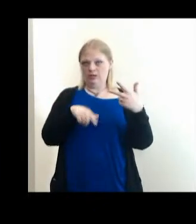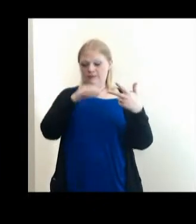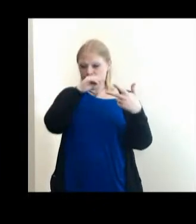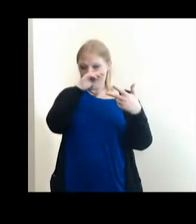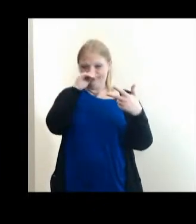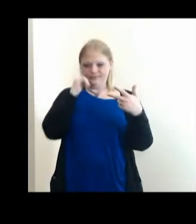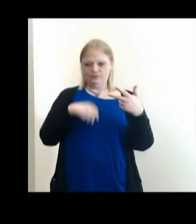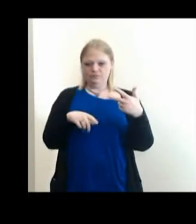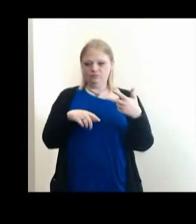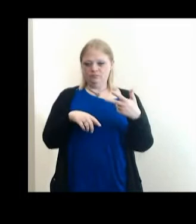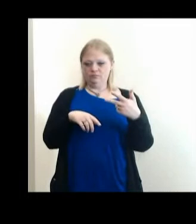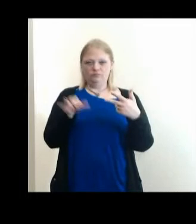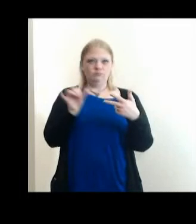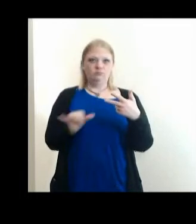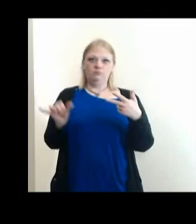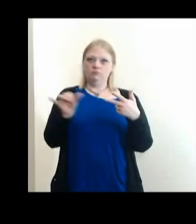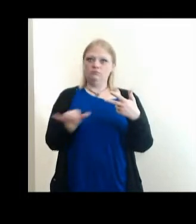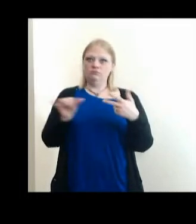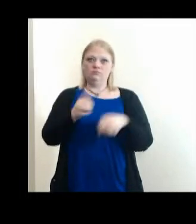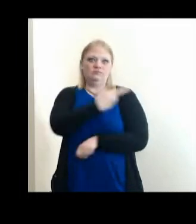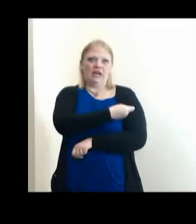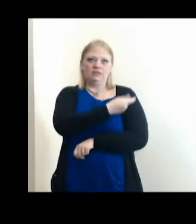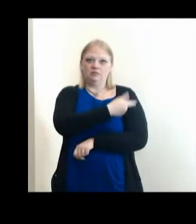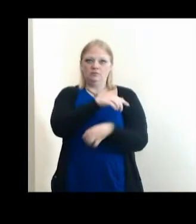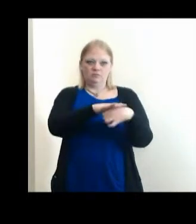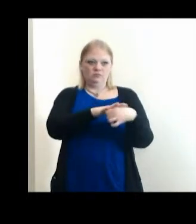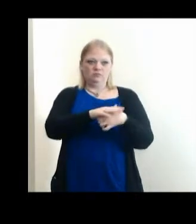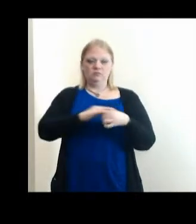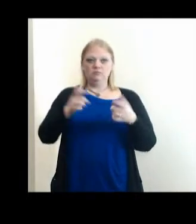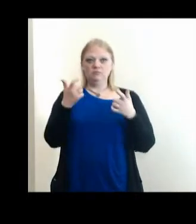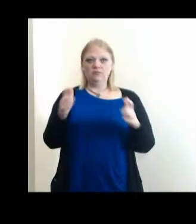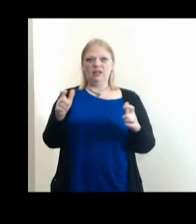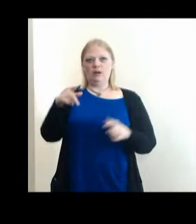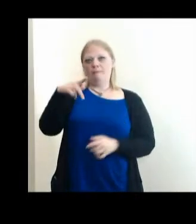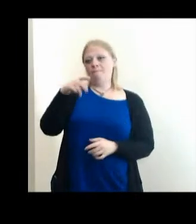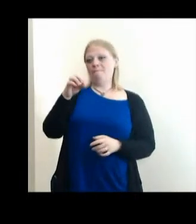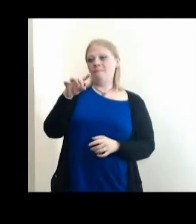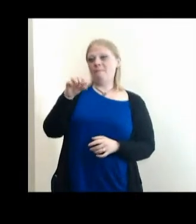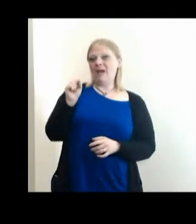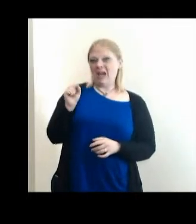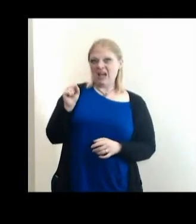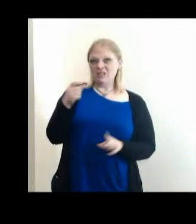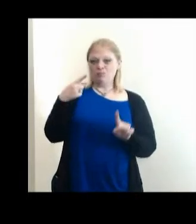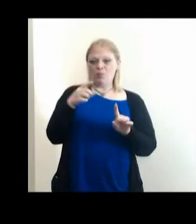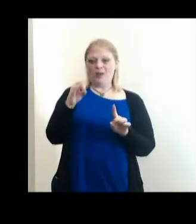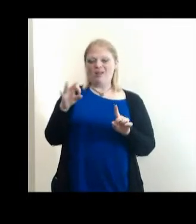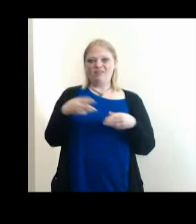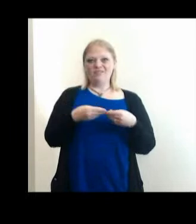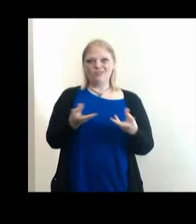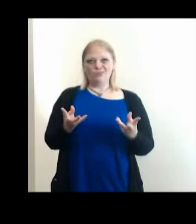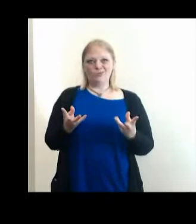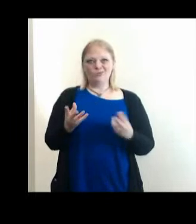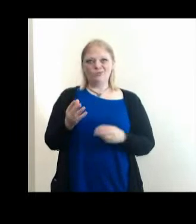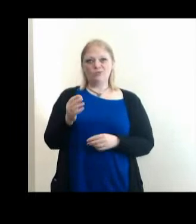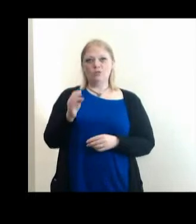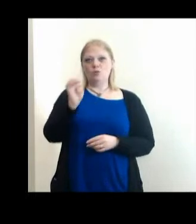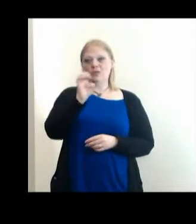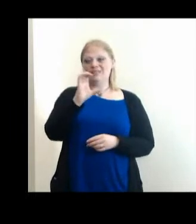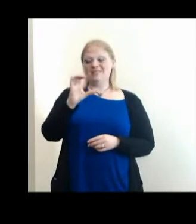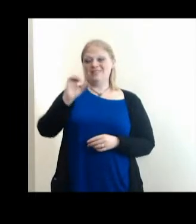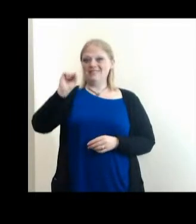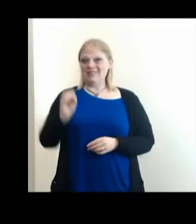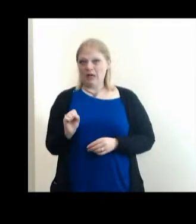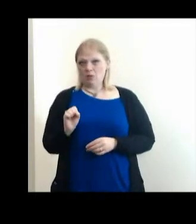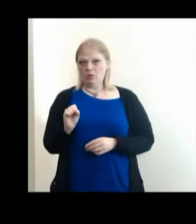are consistently vaccinating people in our large pods. Those are at SUNY ECC South,